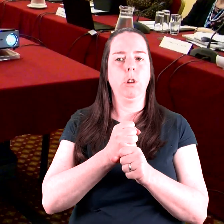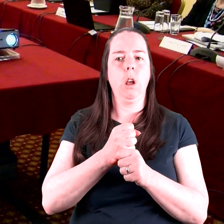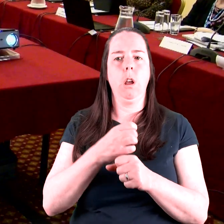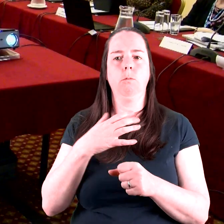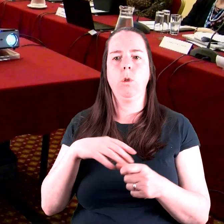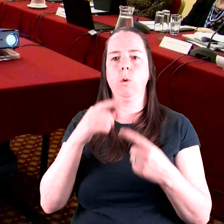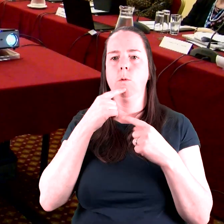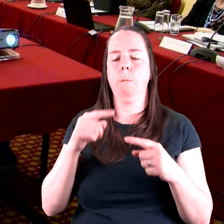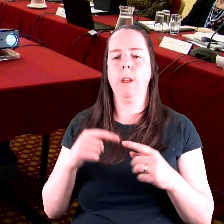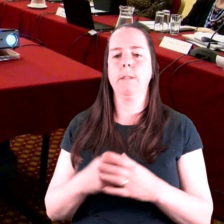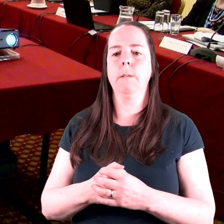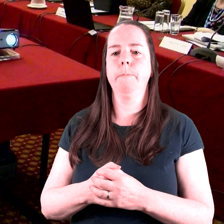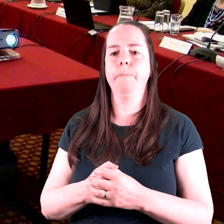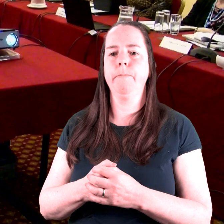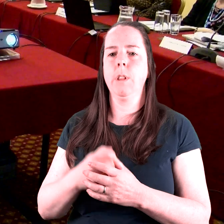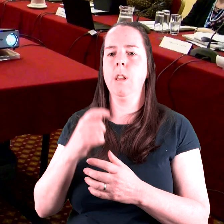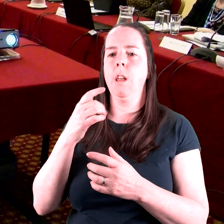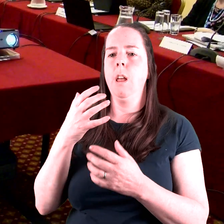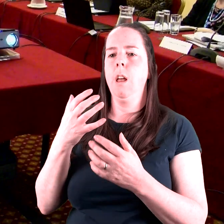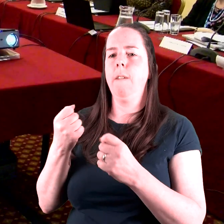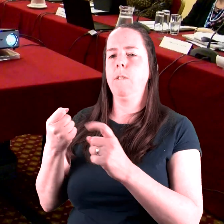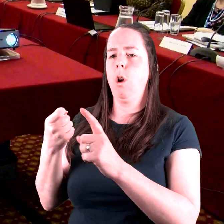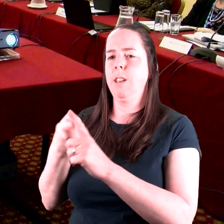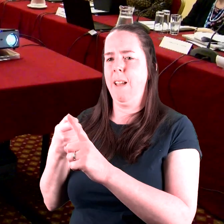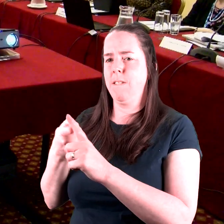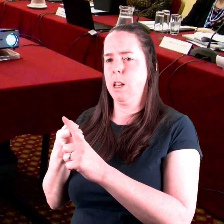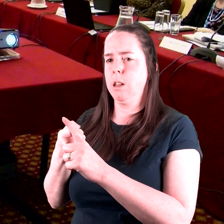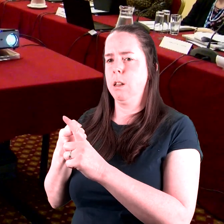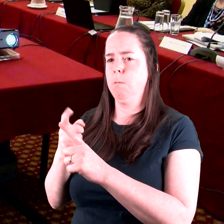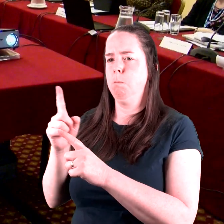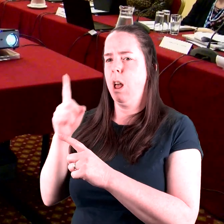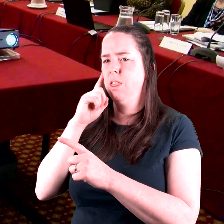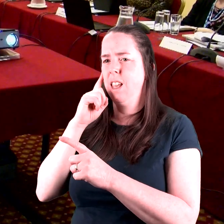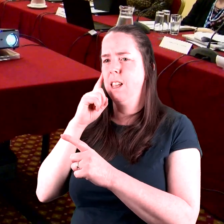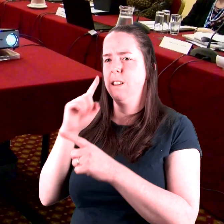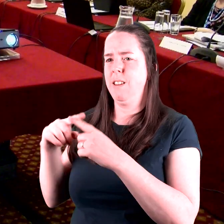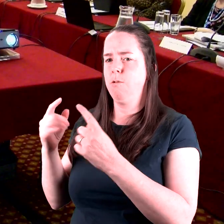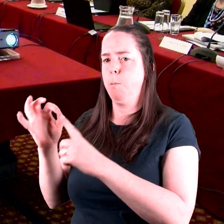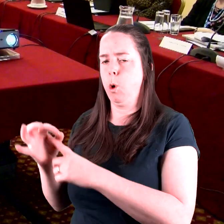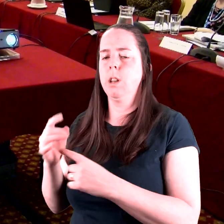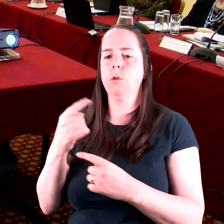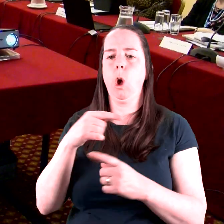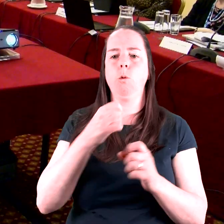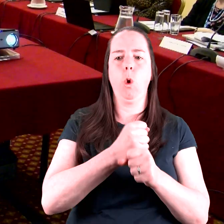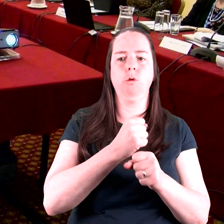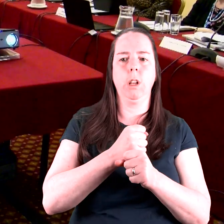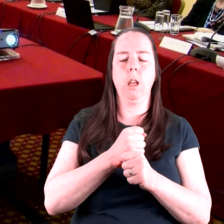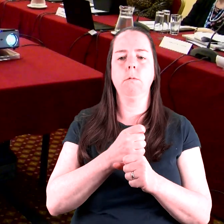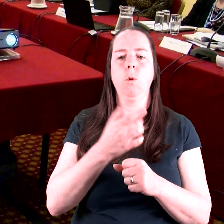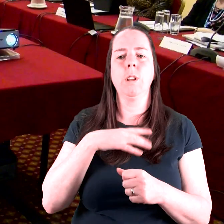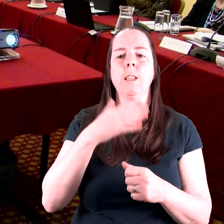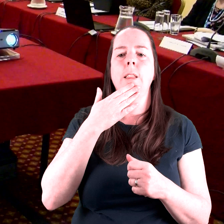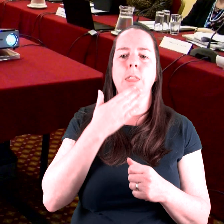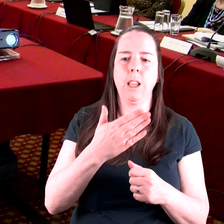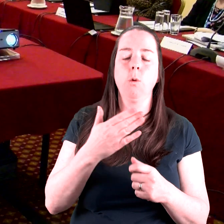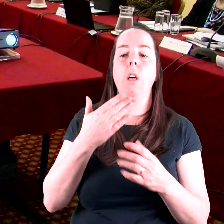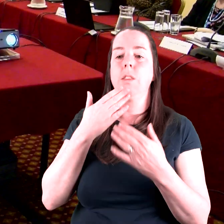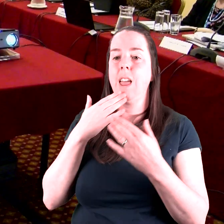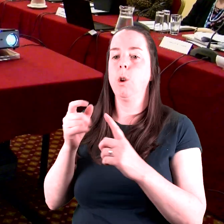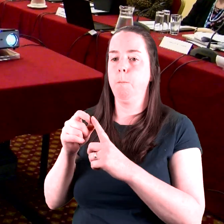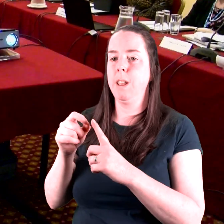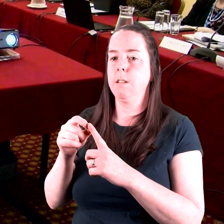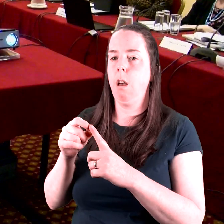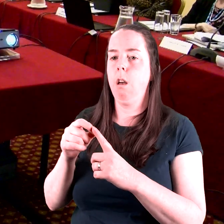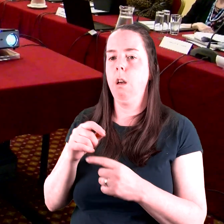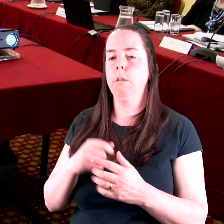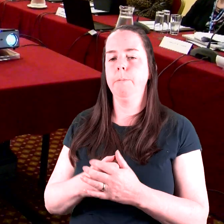let's. Gloria would also like to come in on this point. I have got Karen to come in, but I think it was on a different point. So, Gloria. Yes, I just want to say thank you to all,